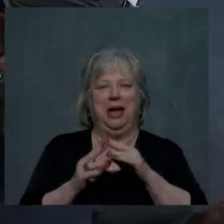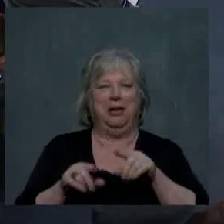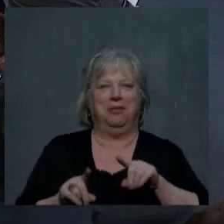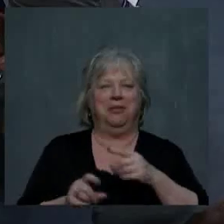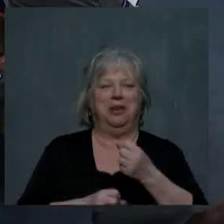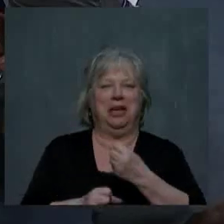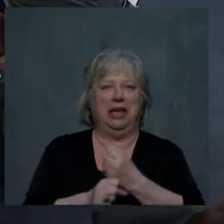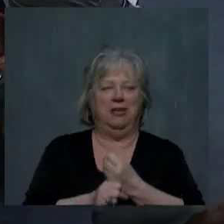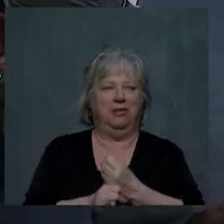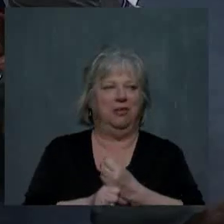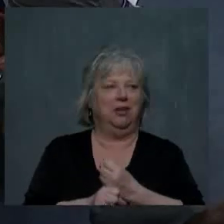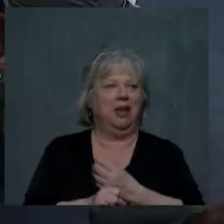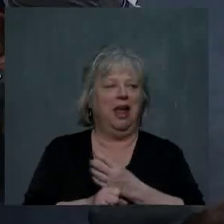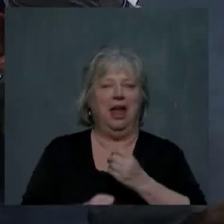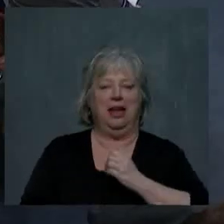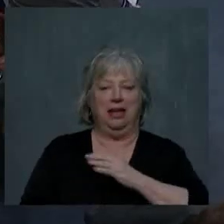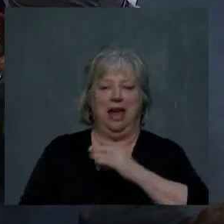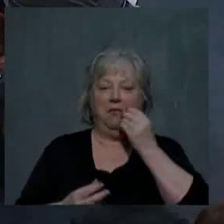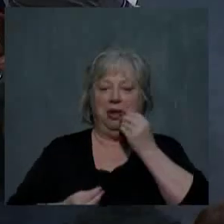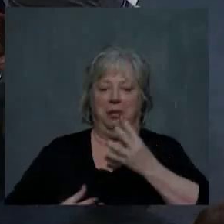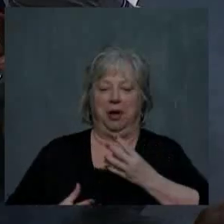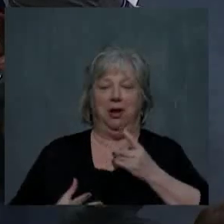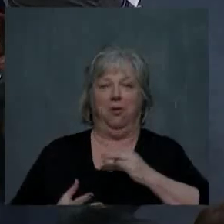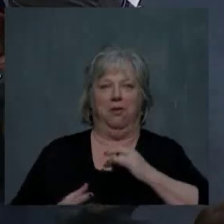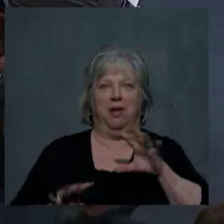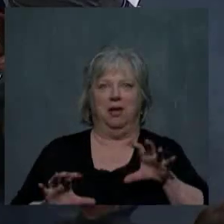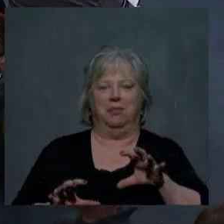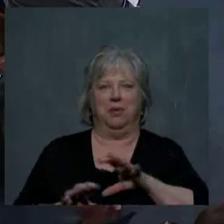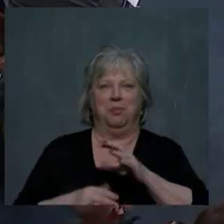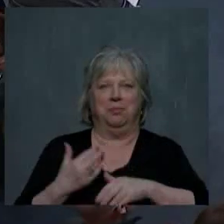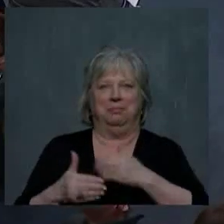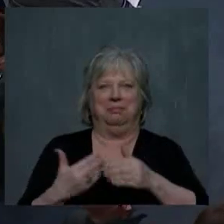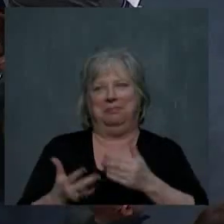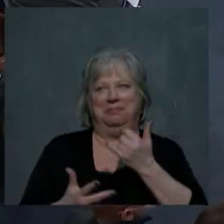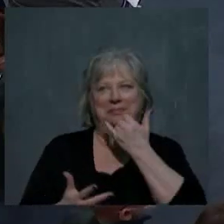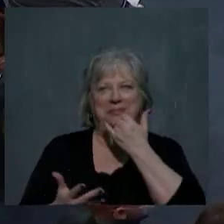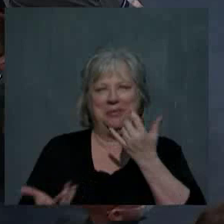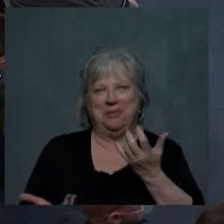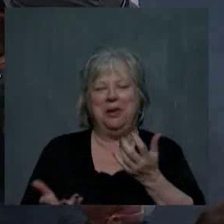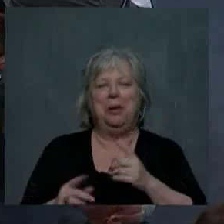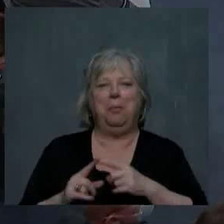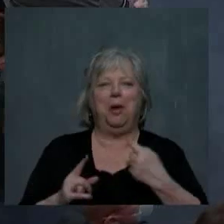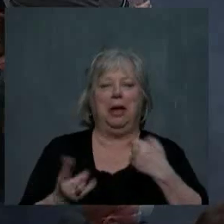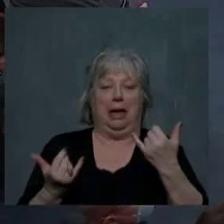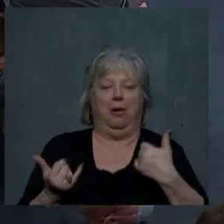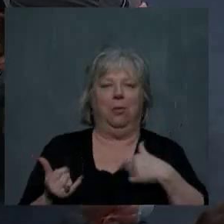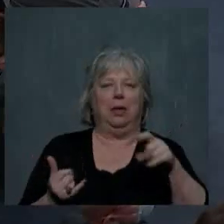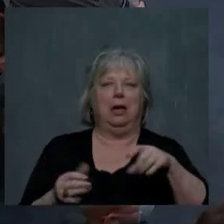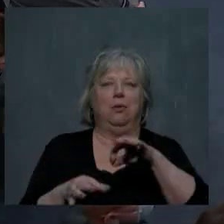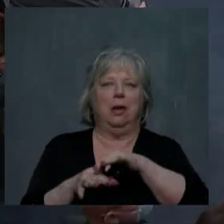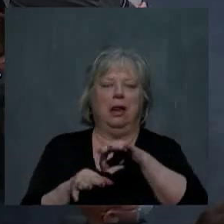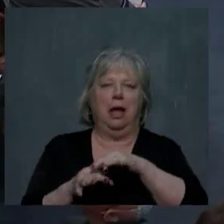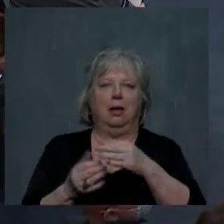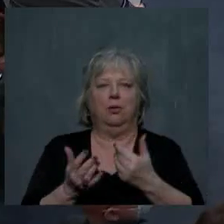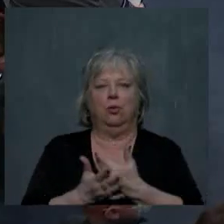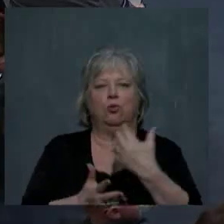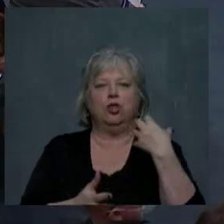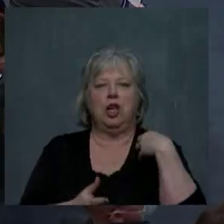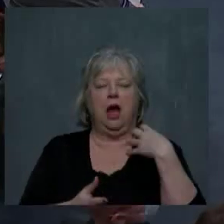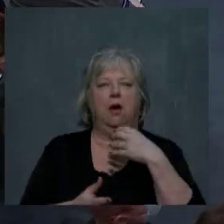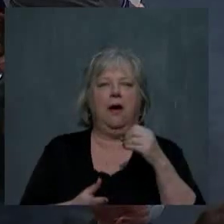And staff will let me know if I'm not doing procedure right. We do have now need to elect the chair and vice